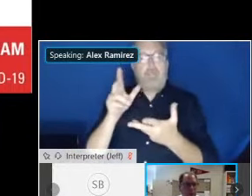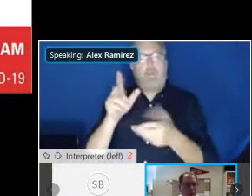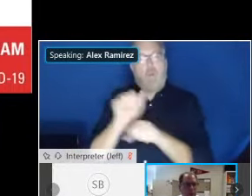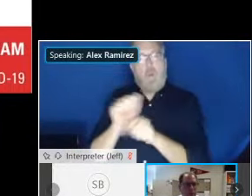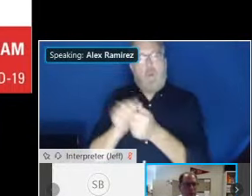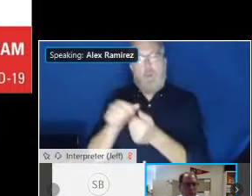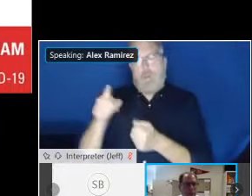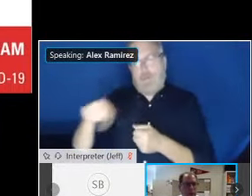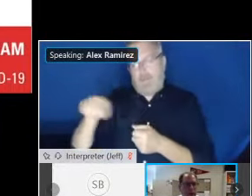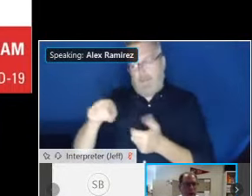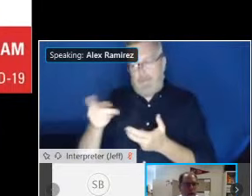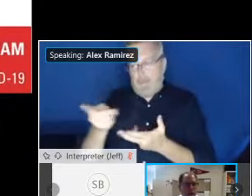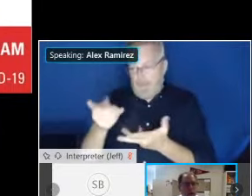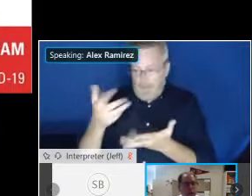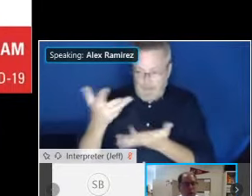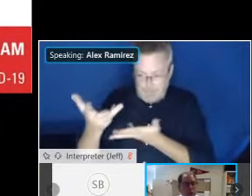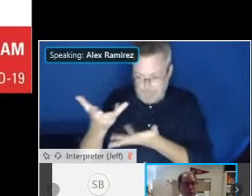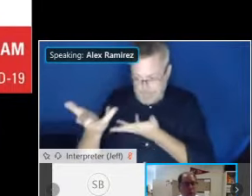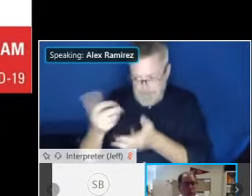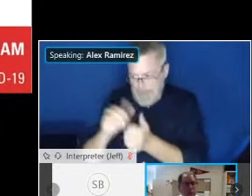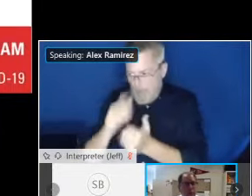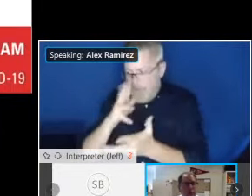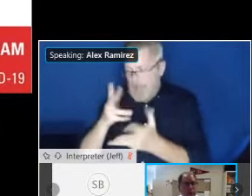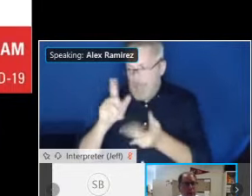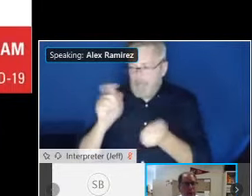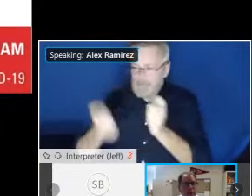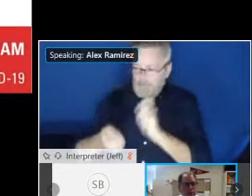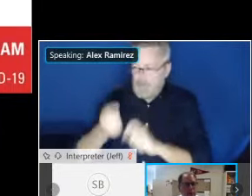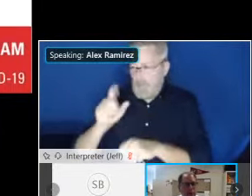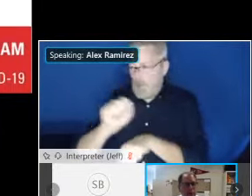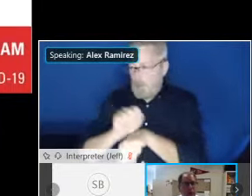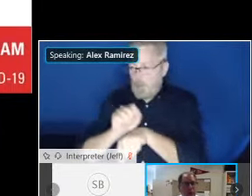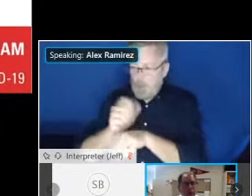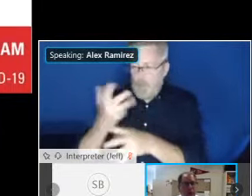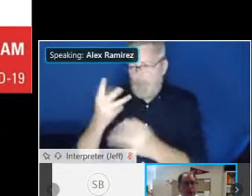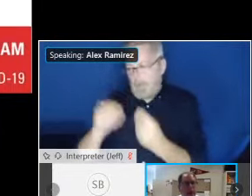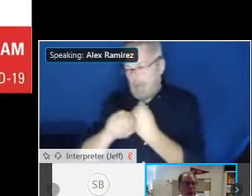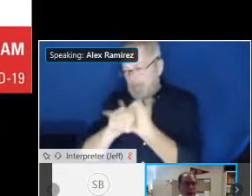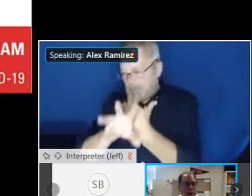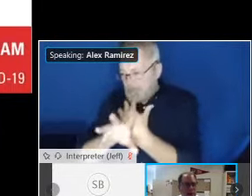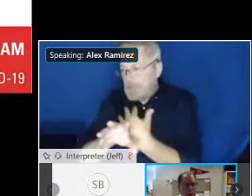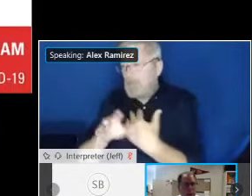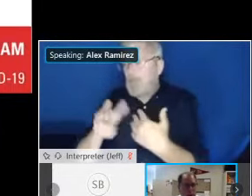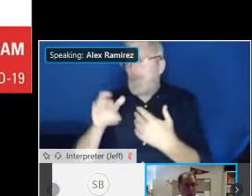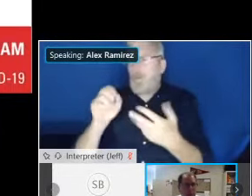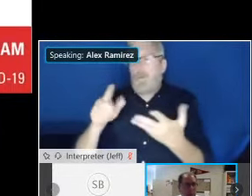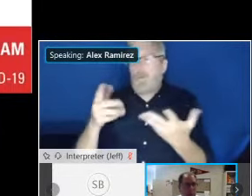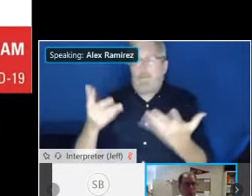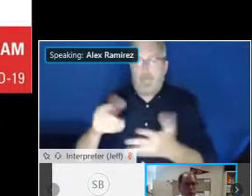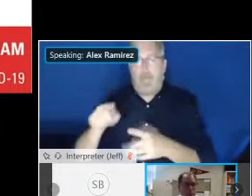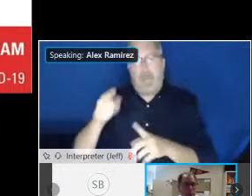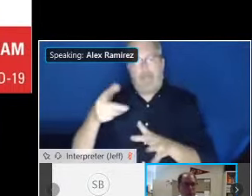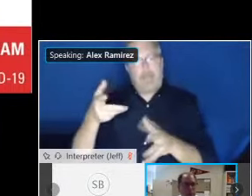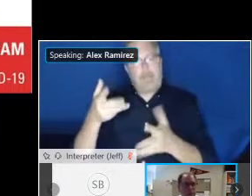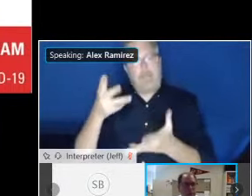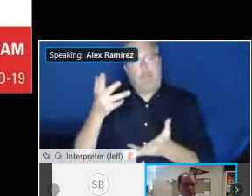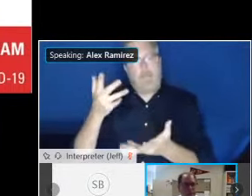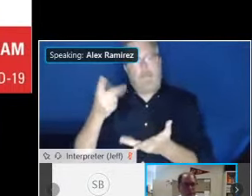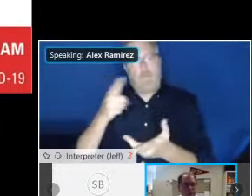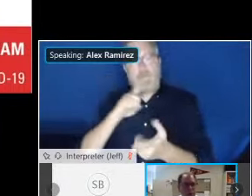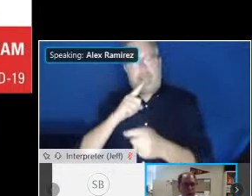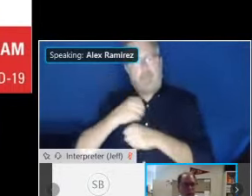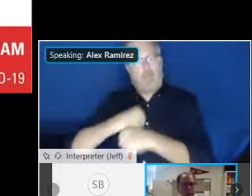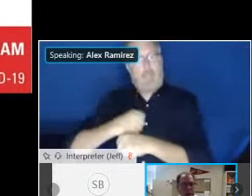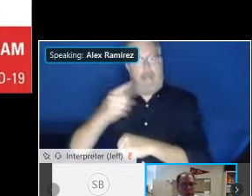work arrangements if you fit into those categories, because those are the people we need to protect at the highest cost of exposure,